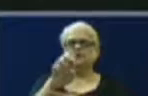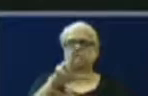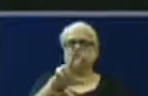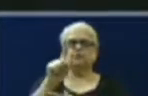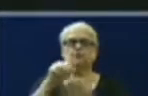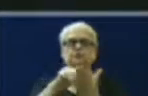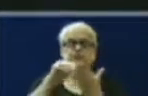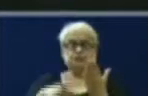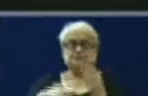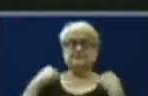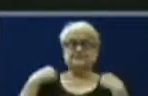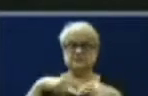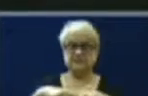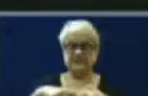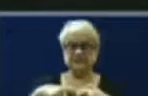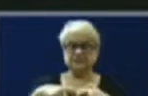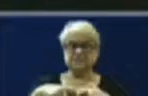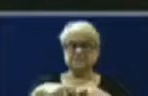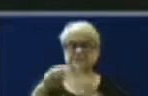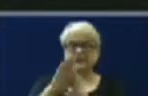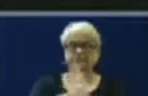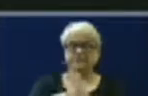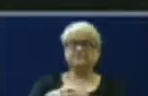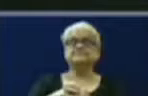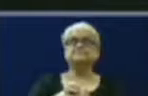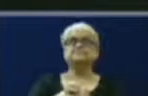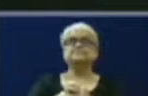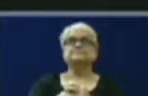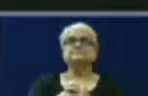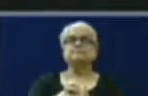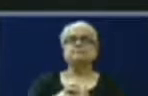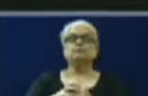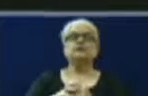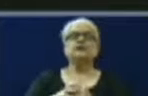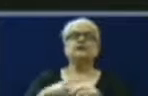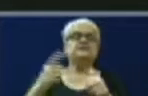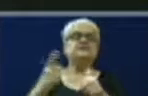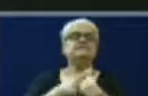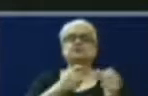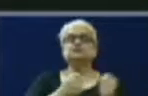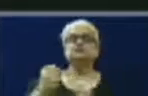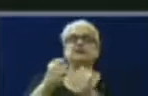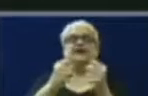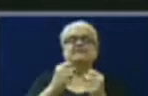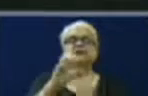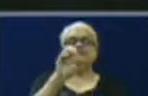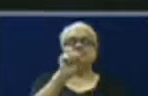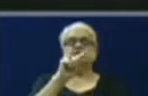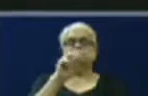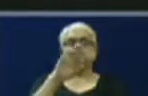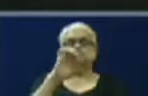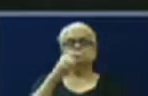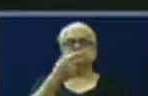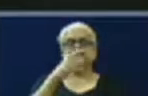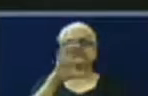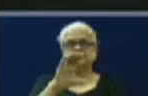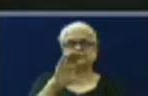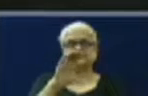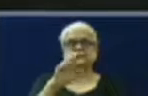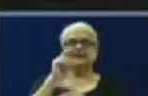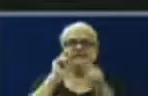9,431 students. We are excited to have the first draft of the Strategic Vision 2020.